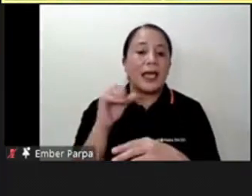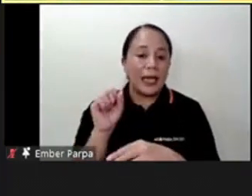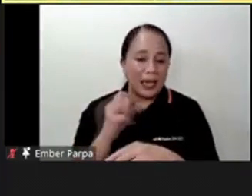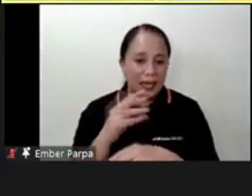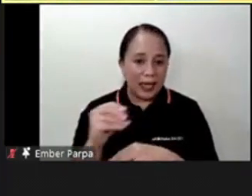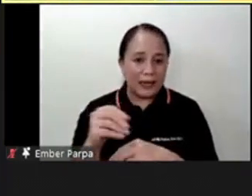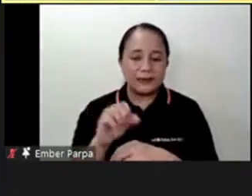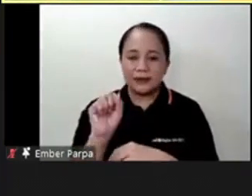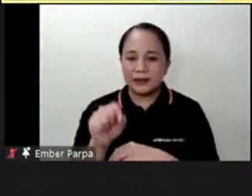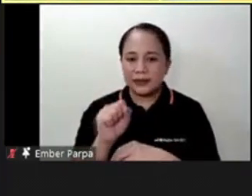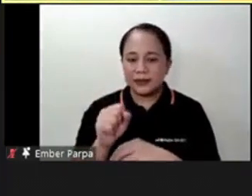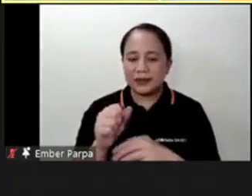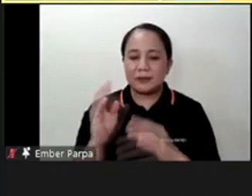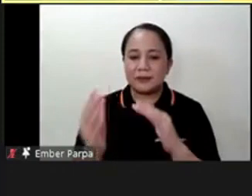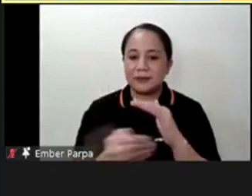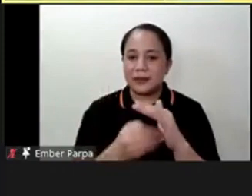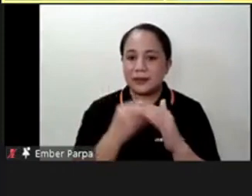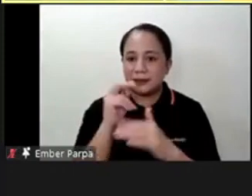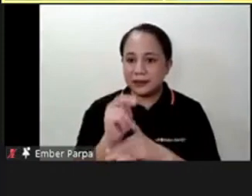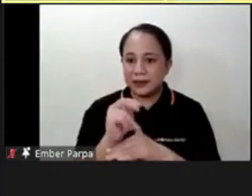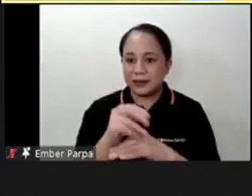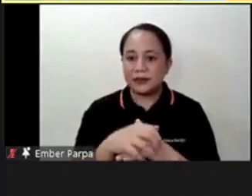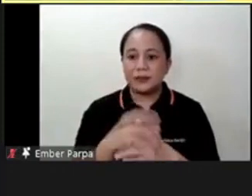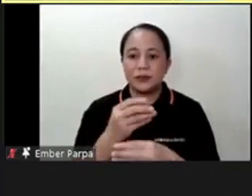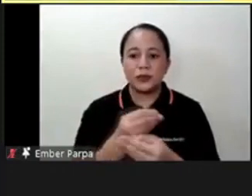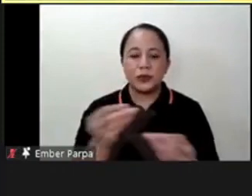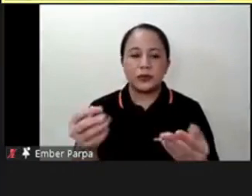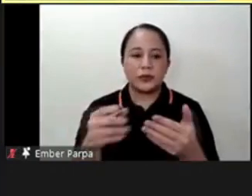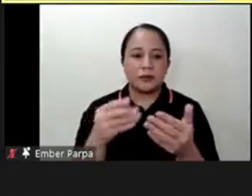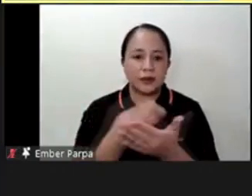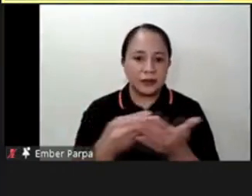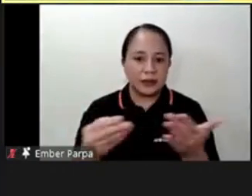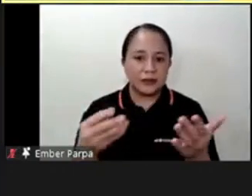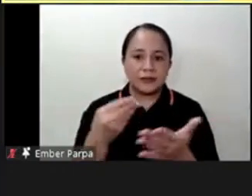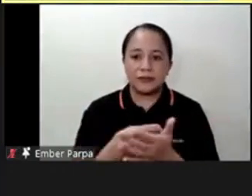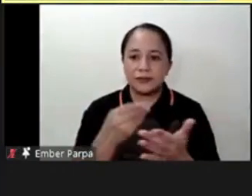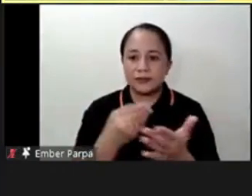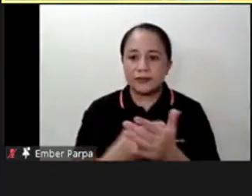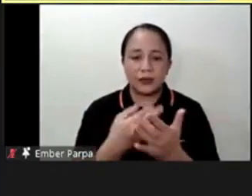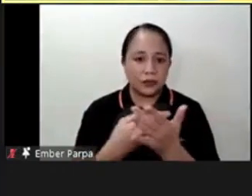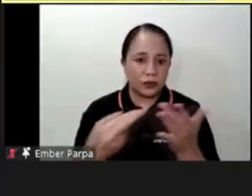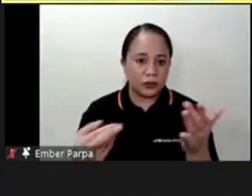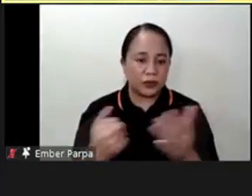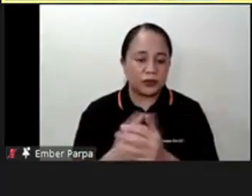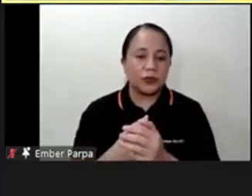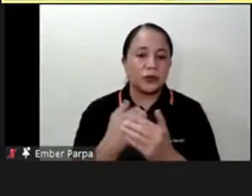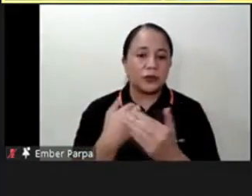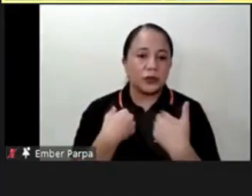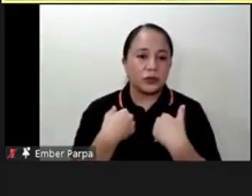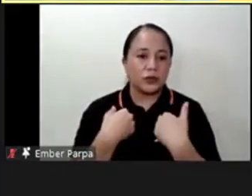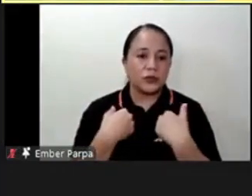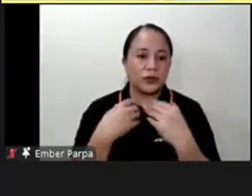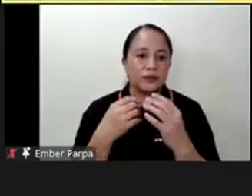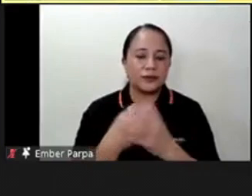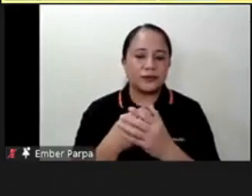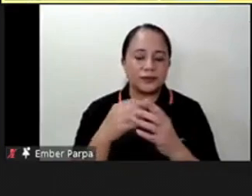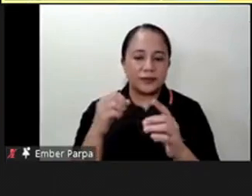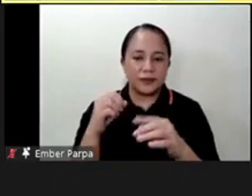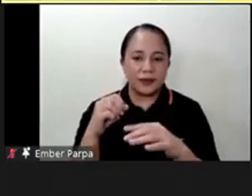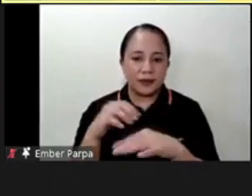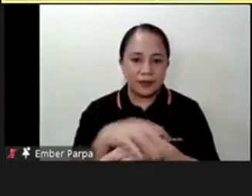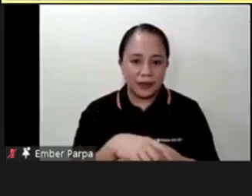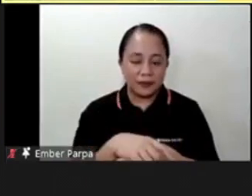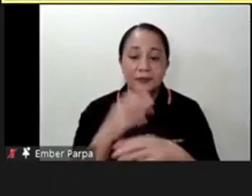sabi natin, basic needs first, provision of material and financial resources to those who are affected. So it